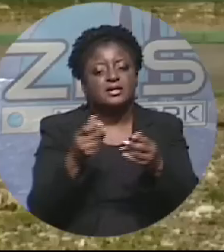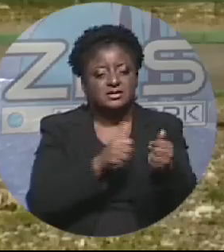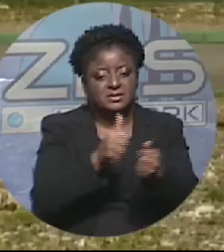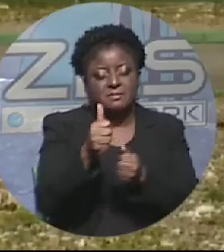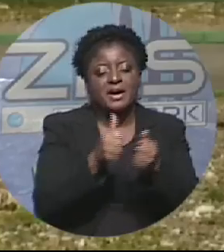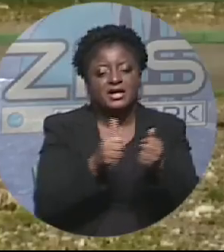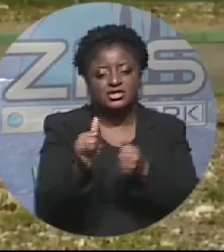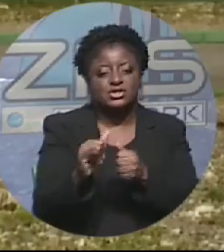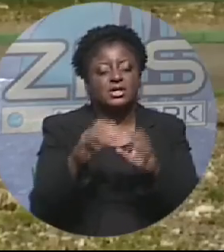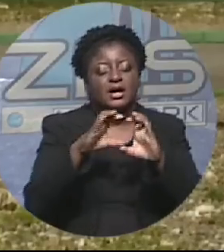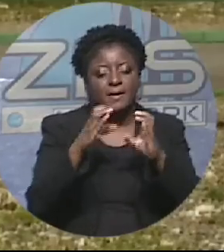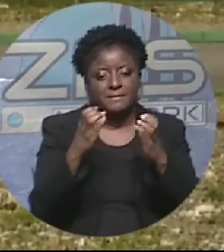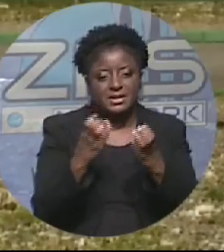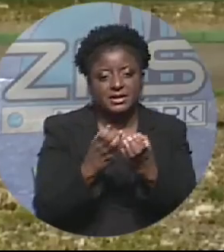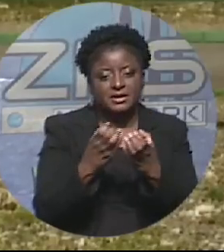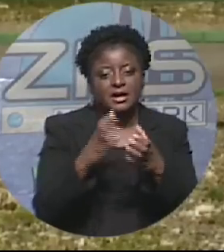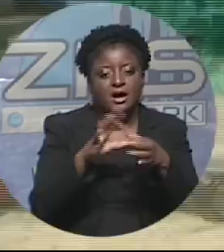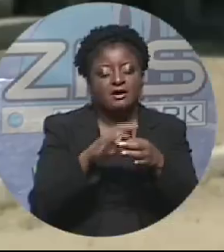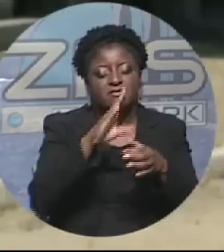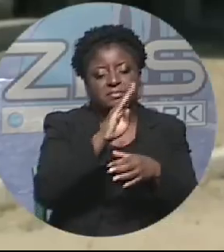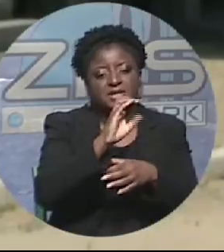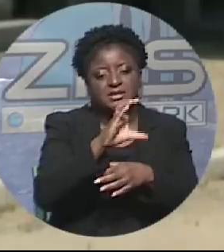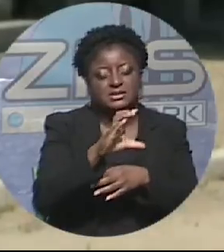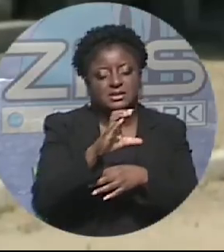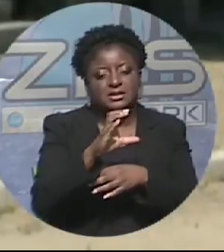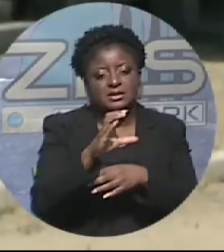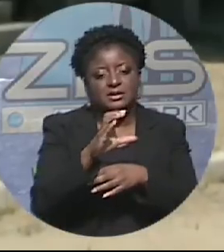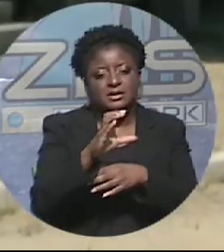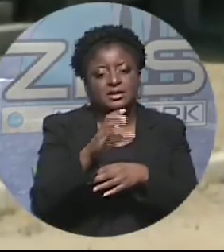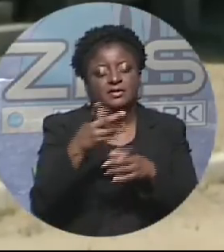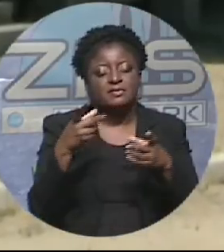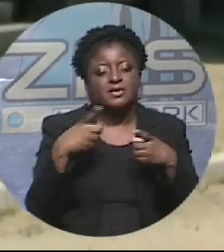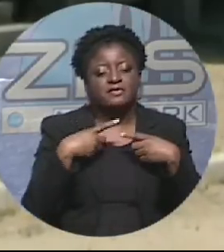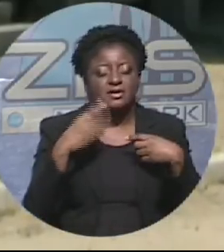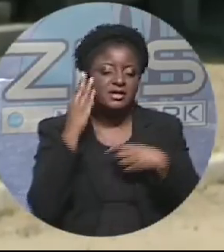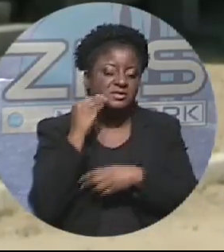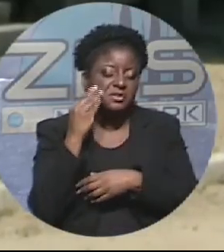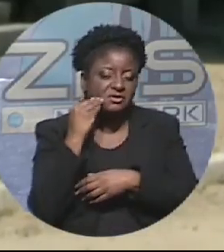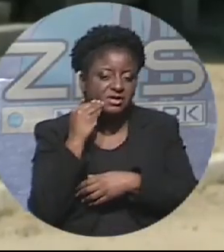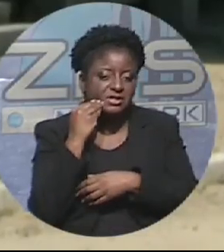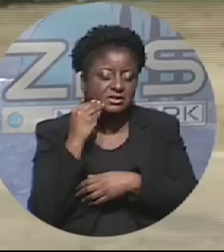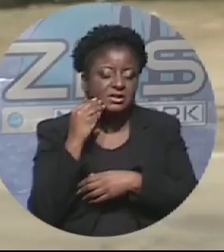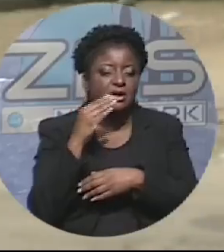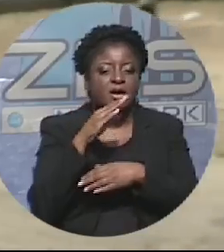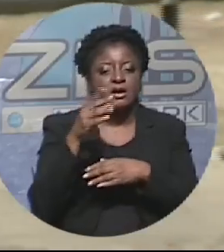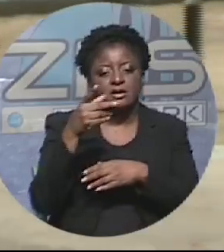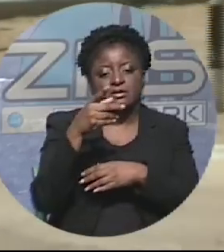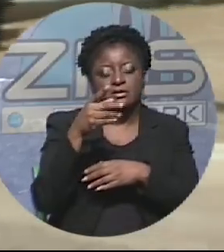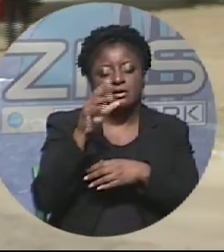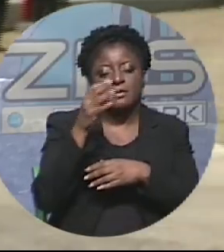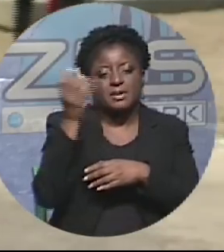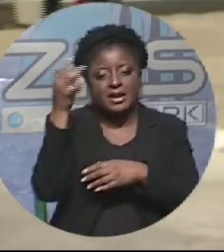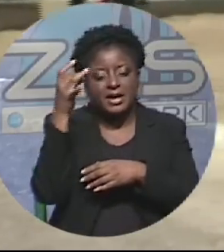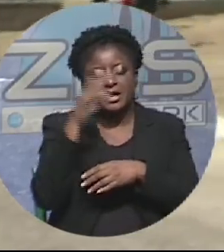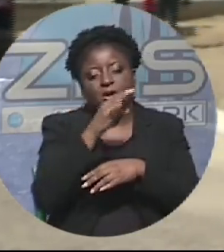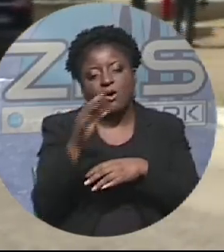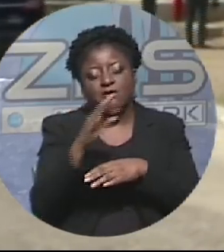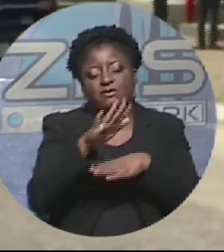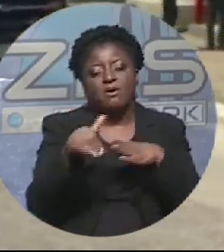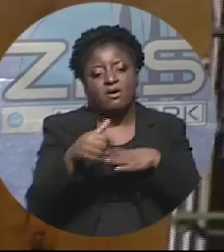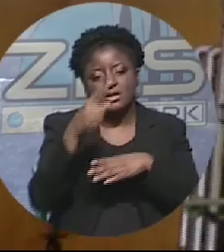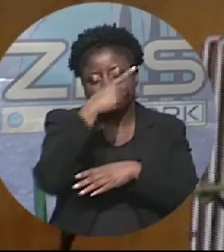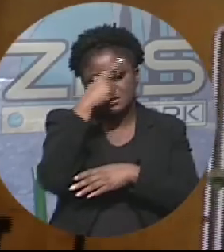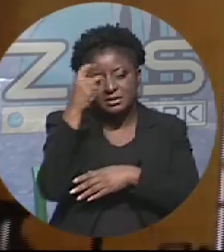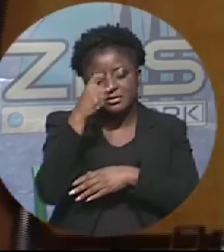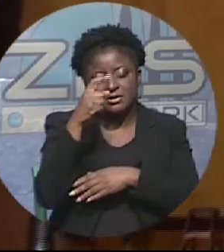by power outages all summer long due to insufficient power generation to meet the demands of a hot summer. Minister Davis confirmed